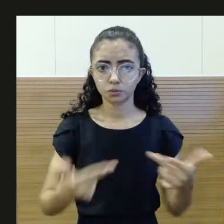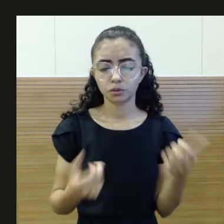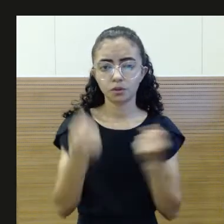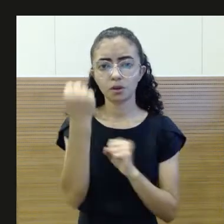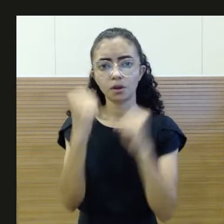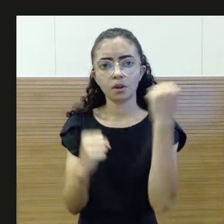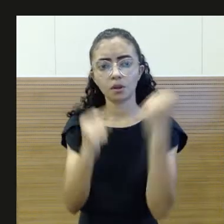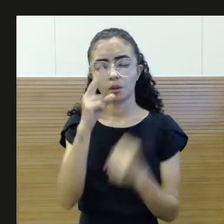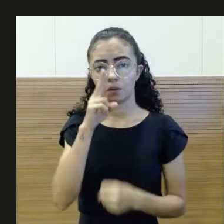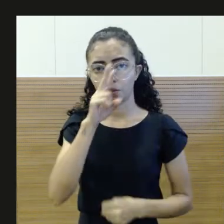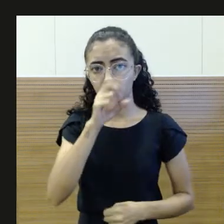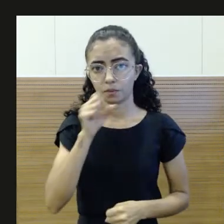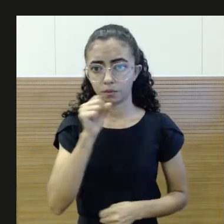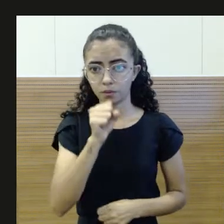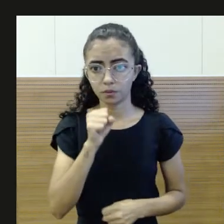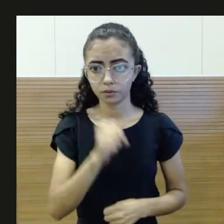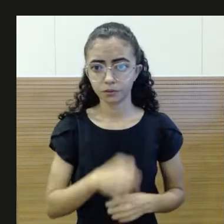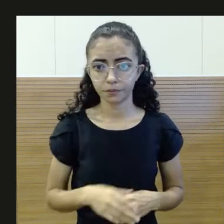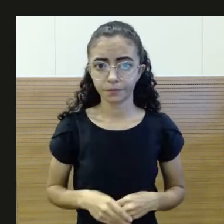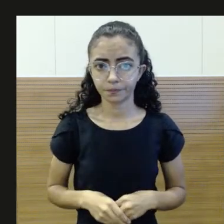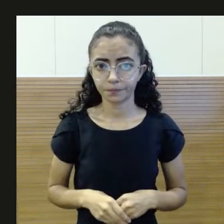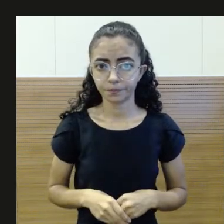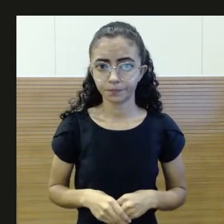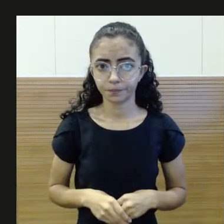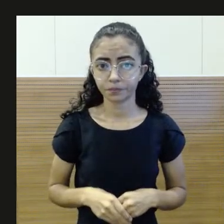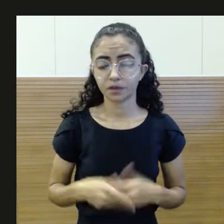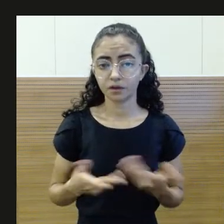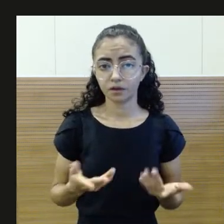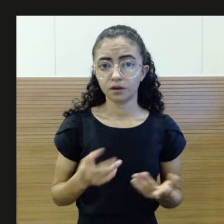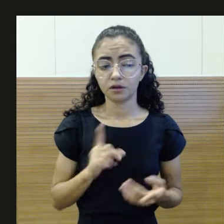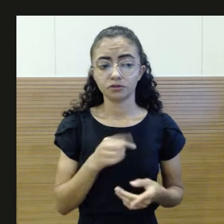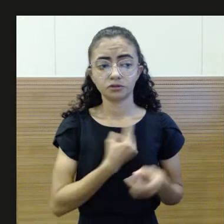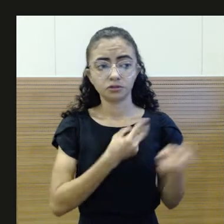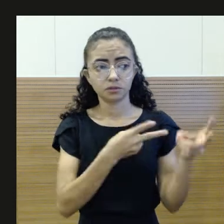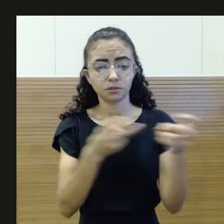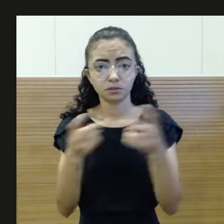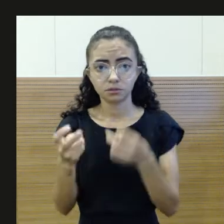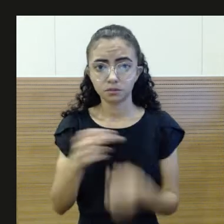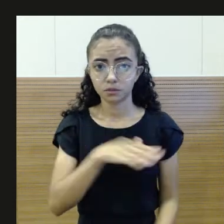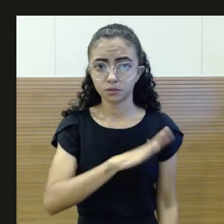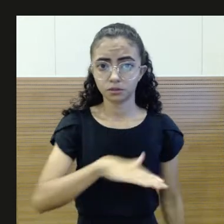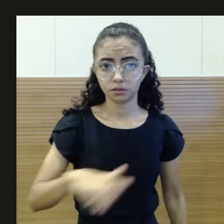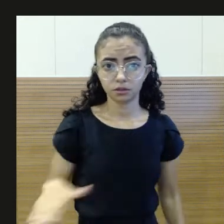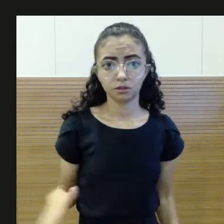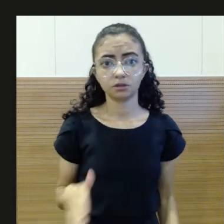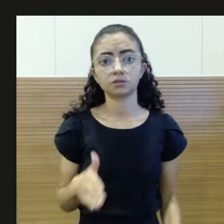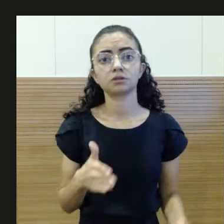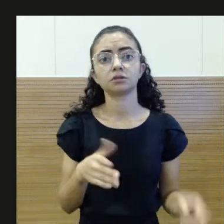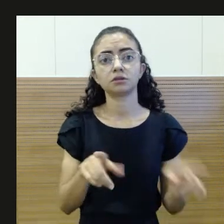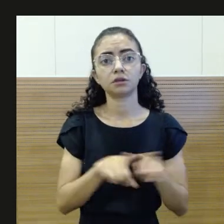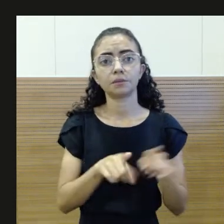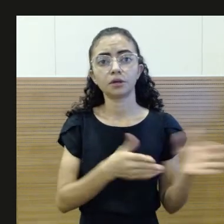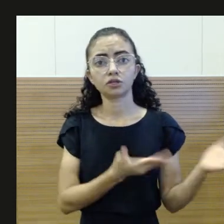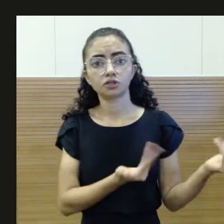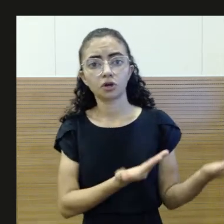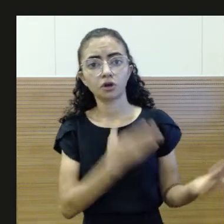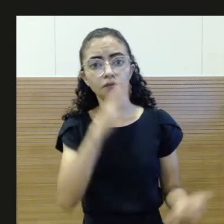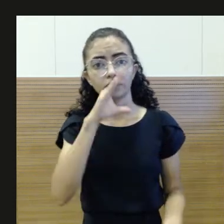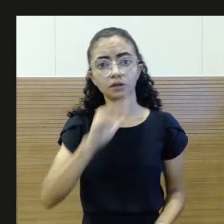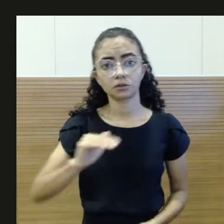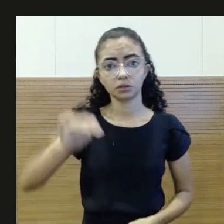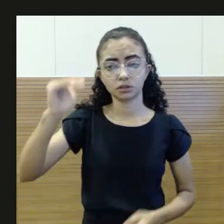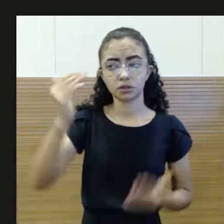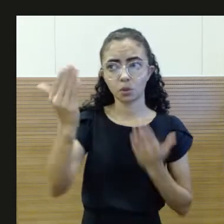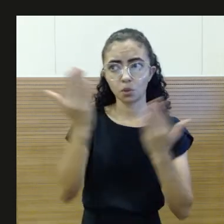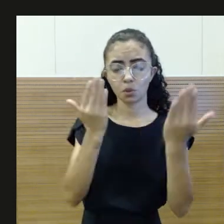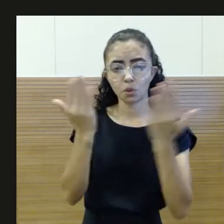adults if comparing the quantity of ultra-processed, and what we've been seeing, way